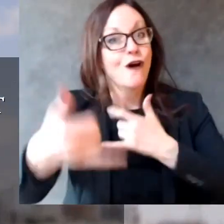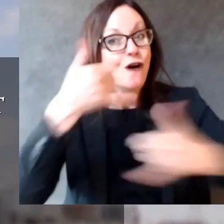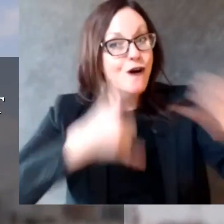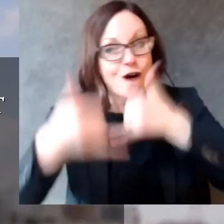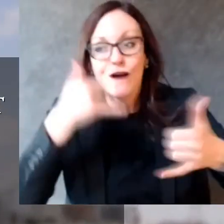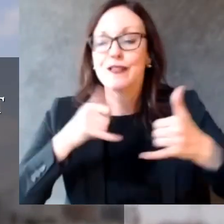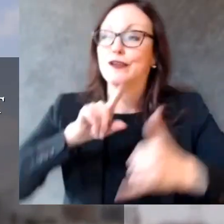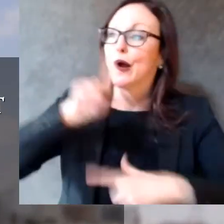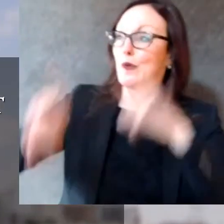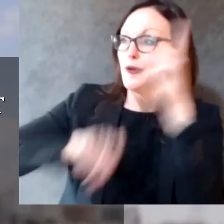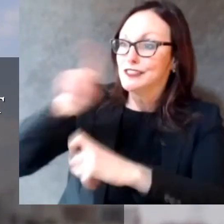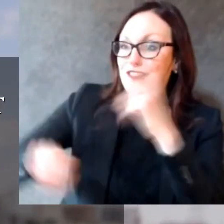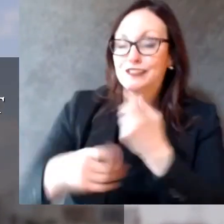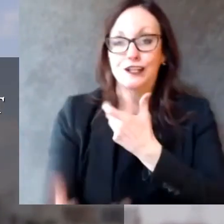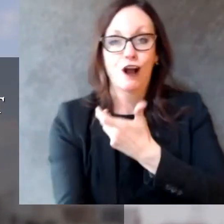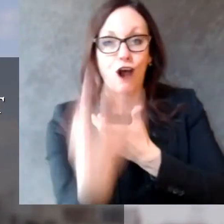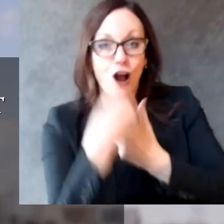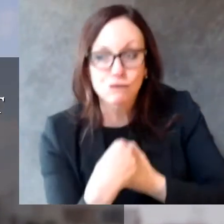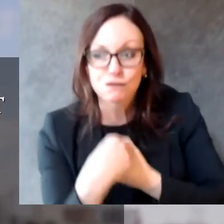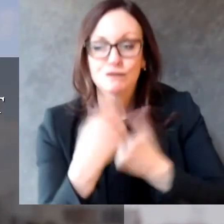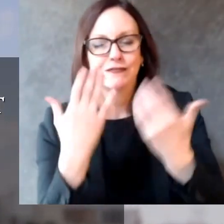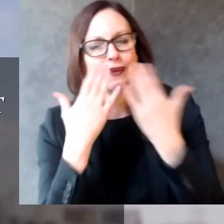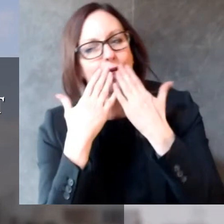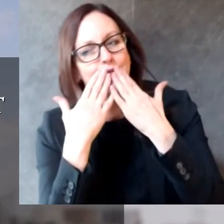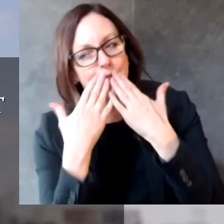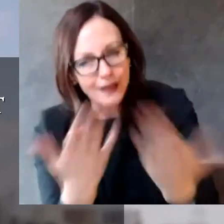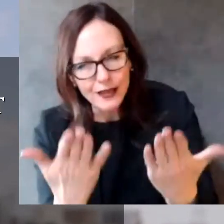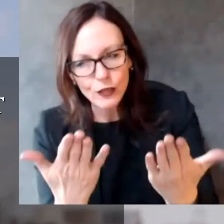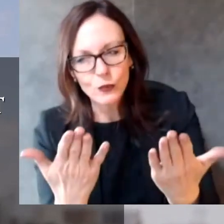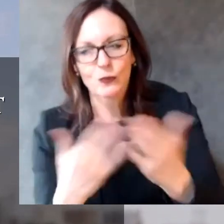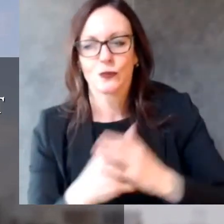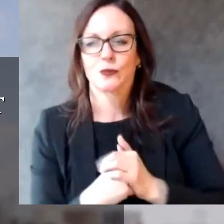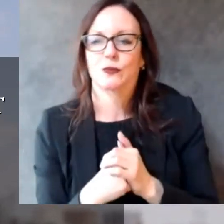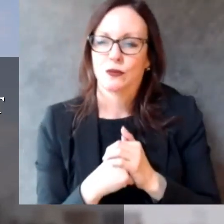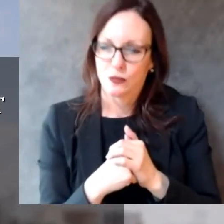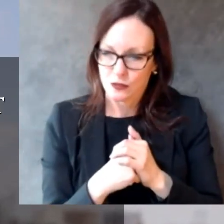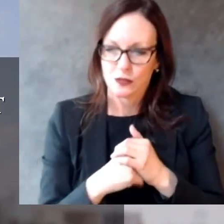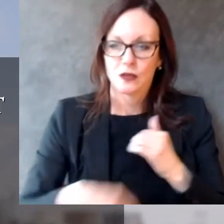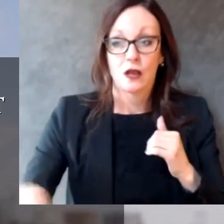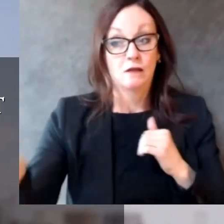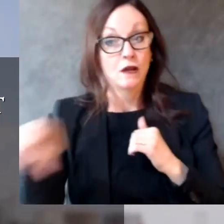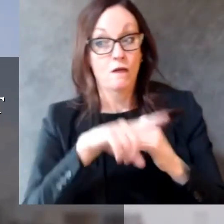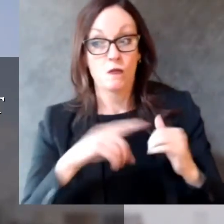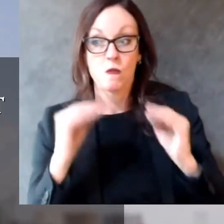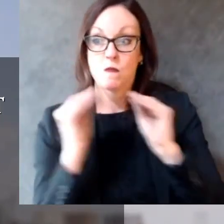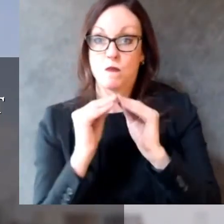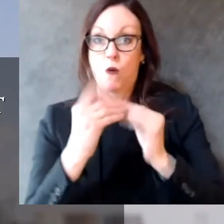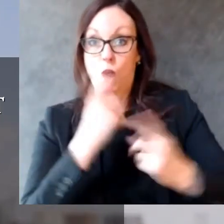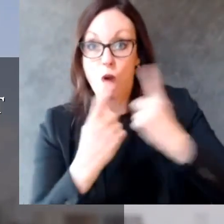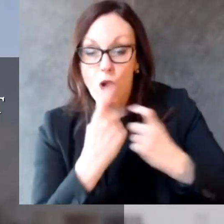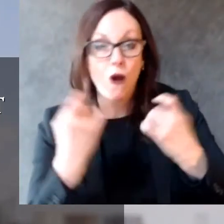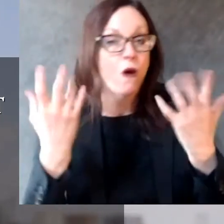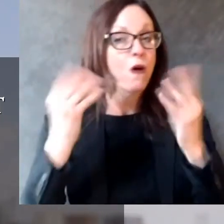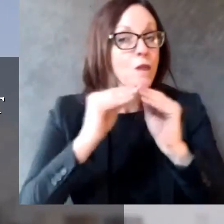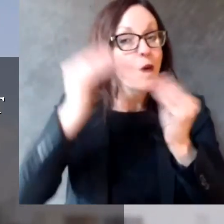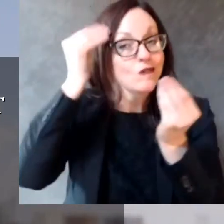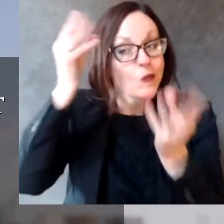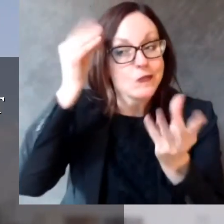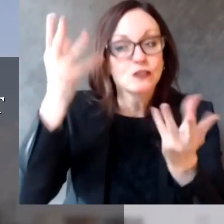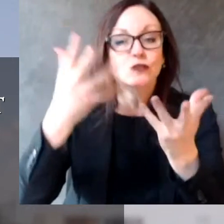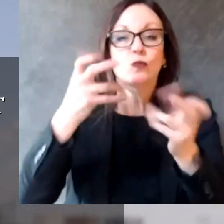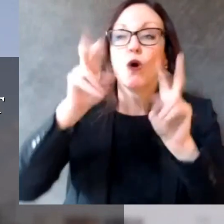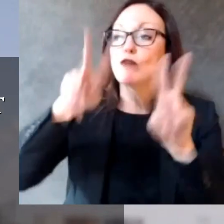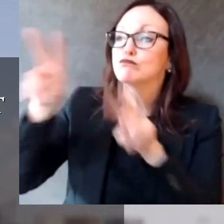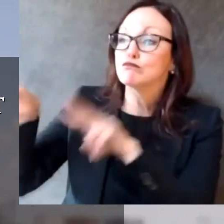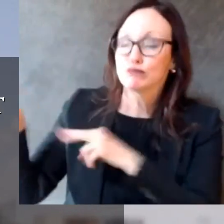in DHS Media, and continue to monitor the DHS COVID-19 web pages for data and guidance. You can find